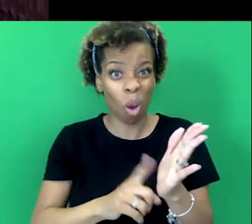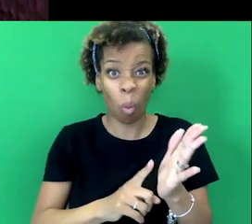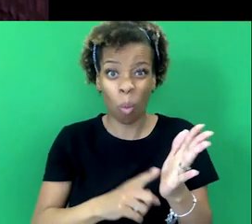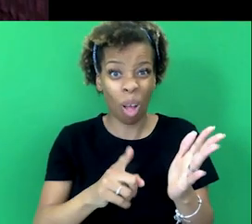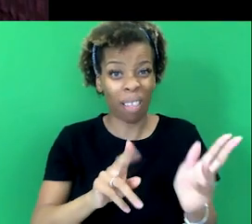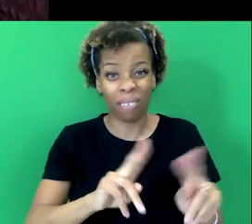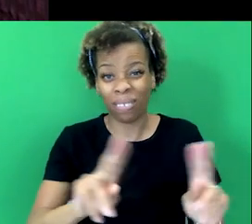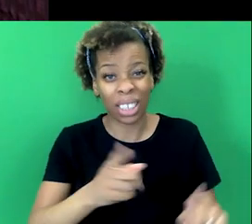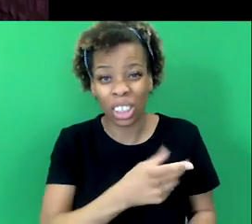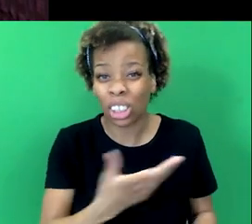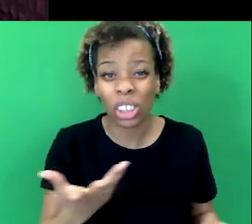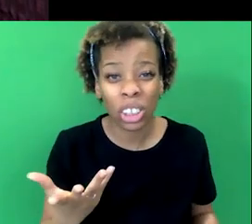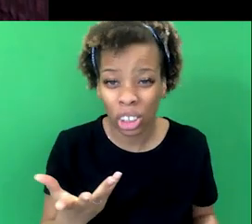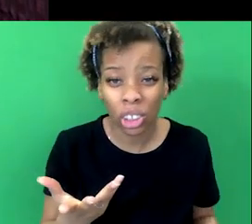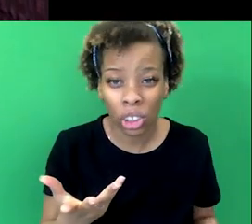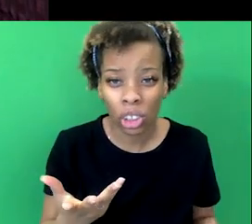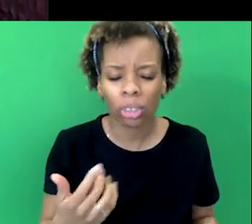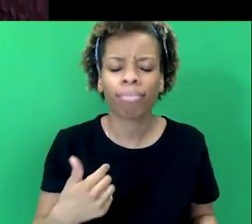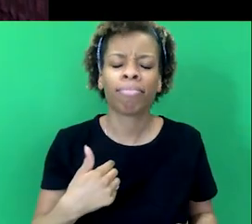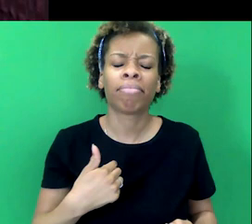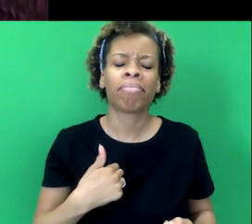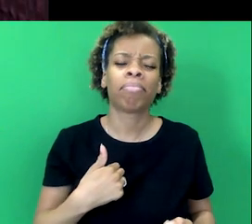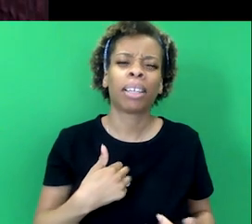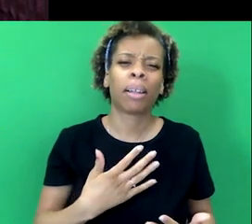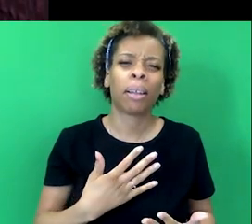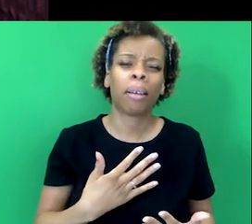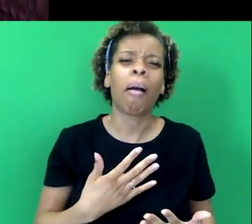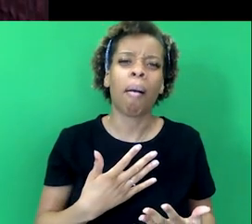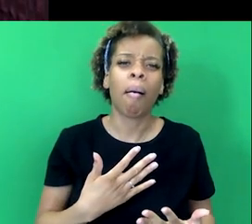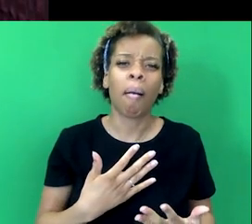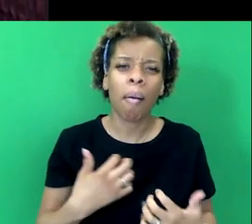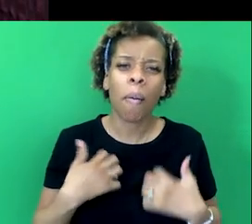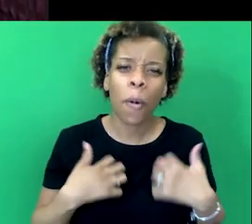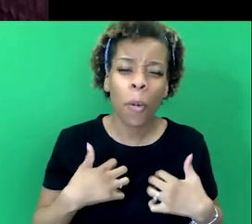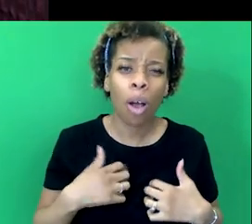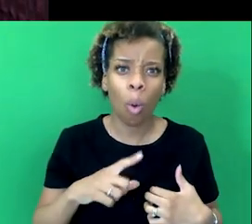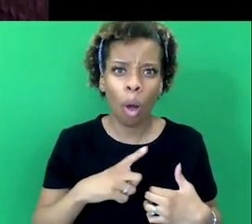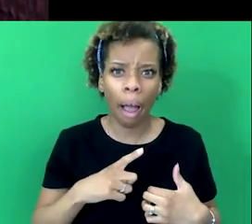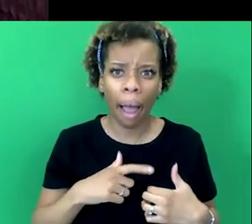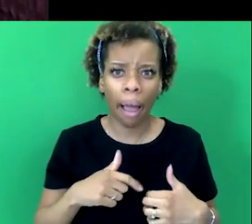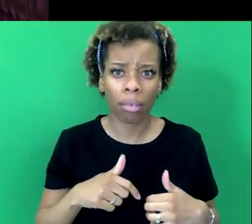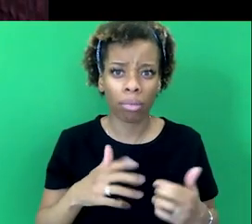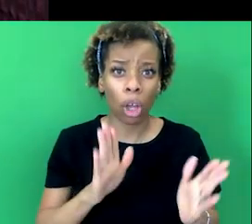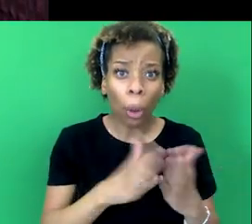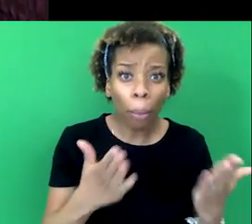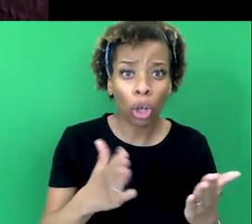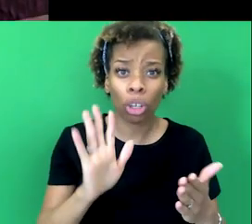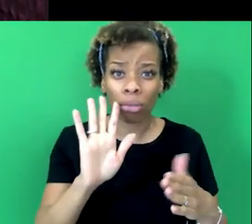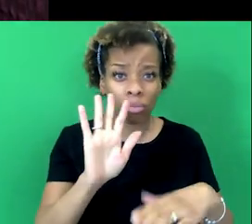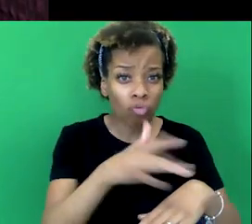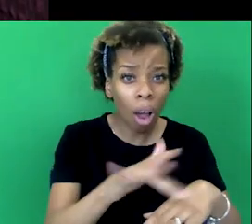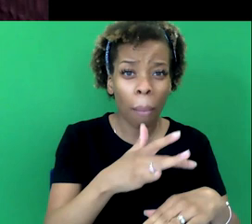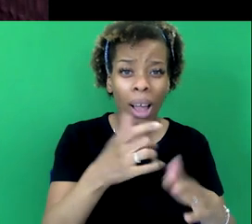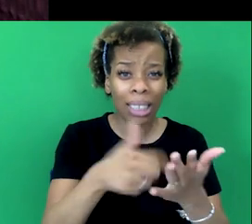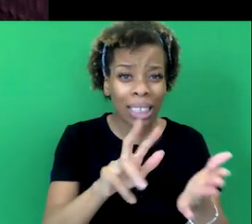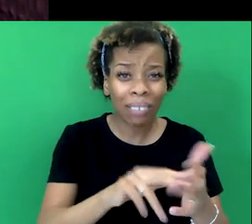Cromwell. But what I love about the scene is that, you know, the book, the drama, TV series, play, it's